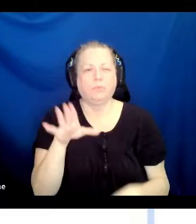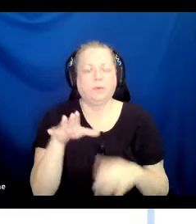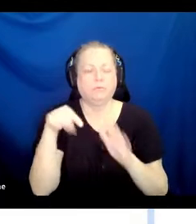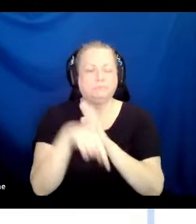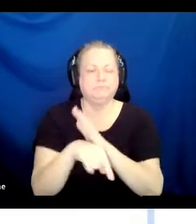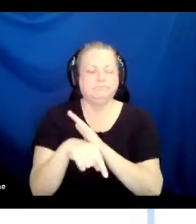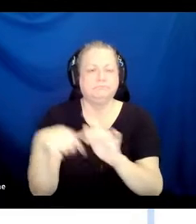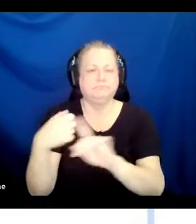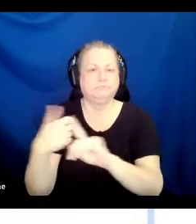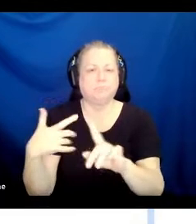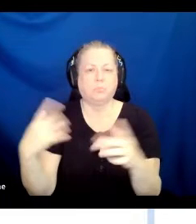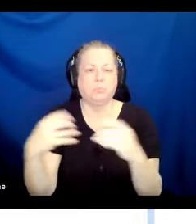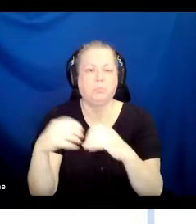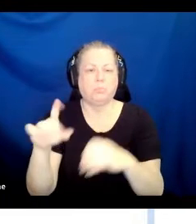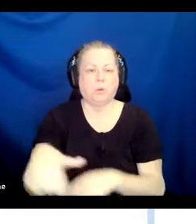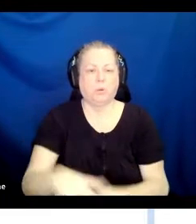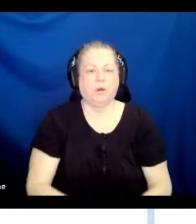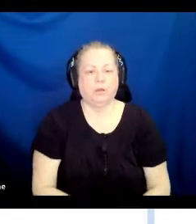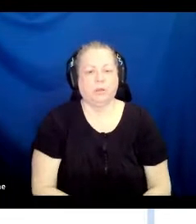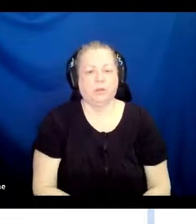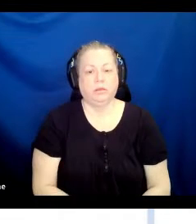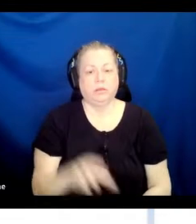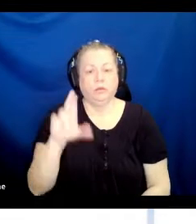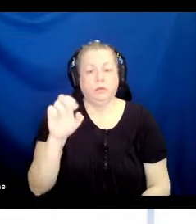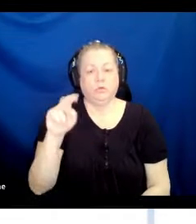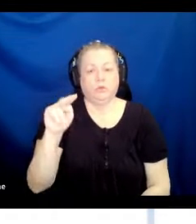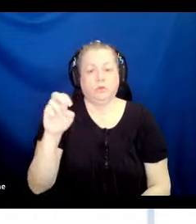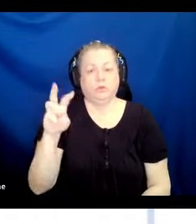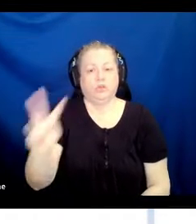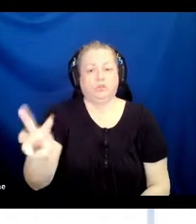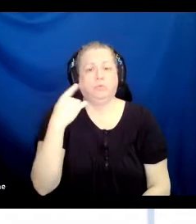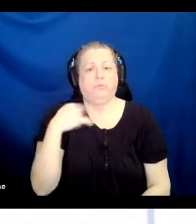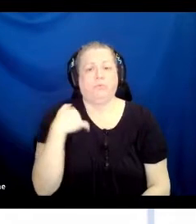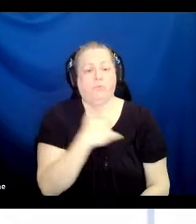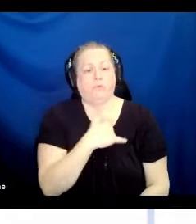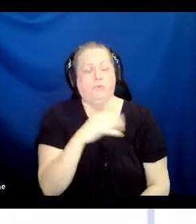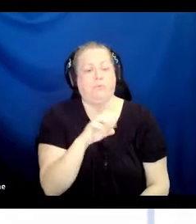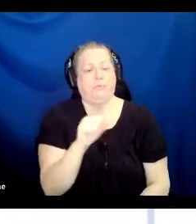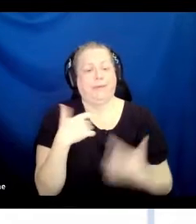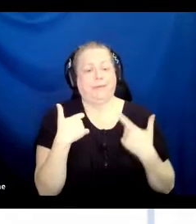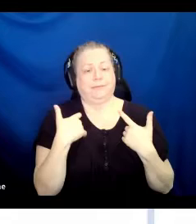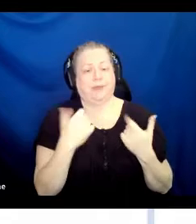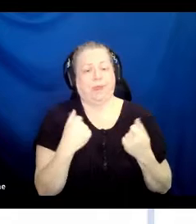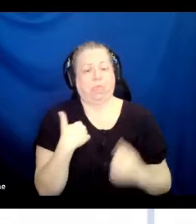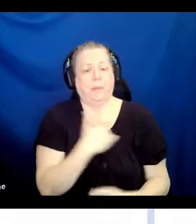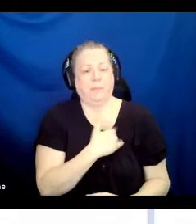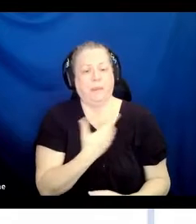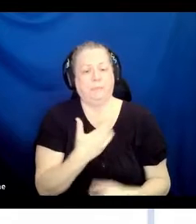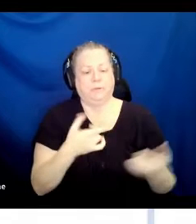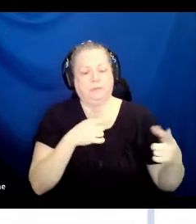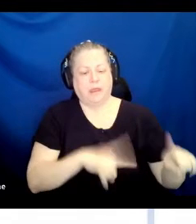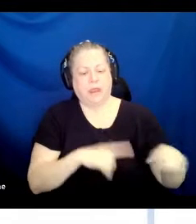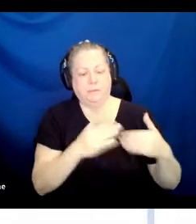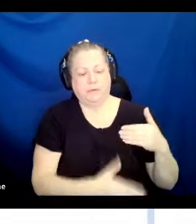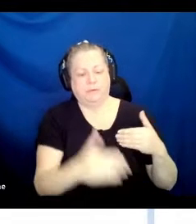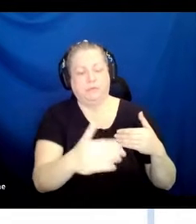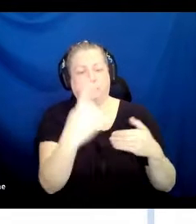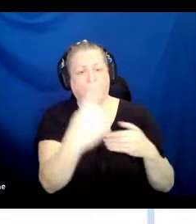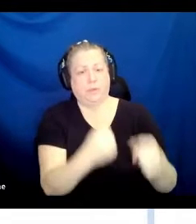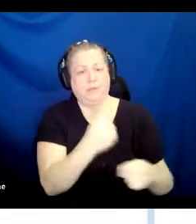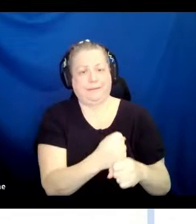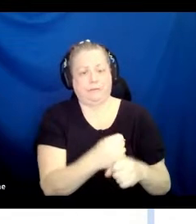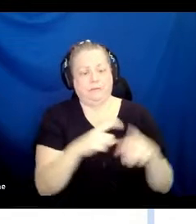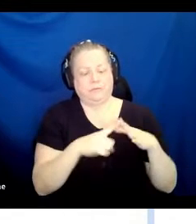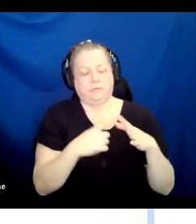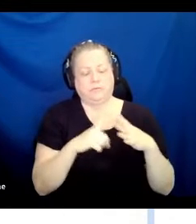slide. Renewals for our MassHealth members will take place over the next 12 months. We'll start in April